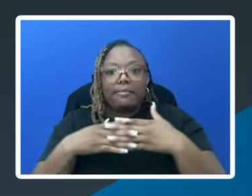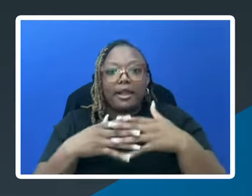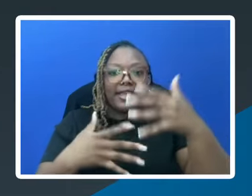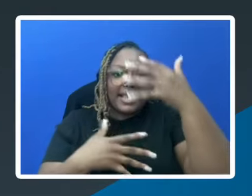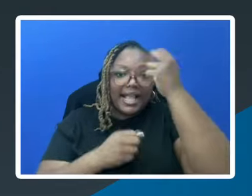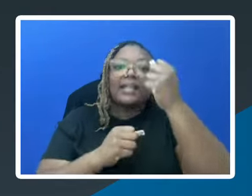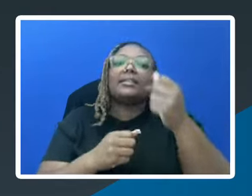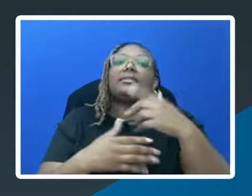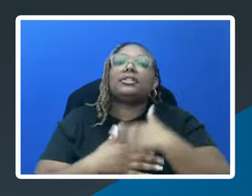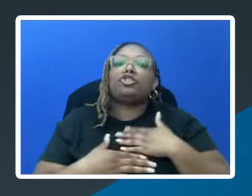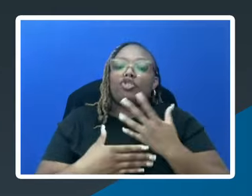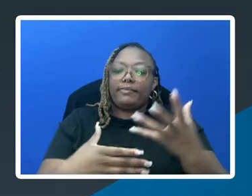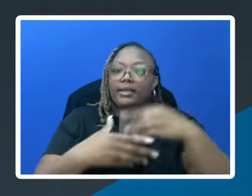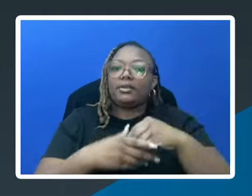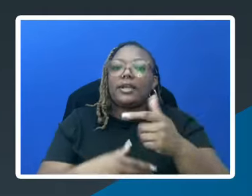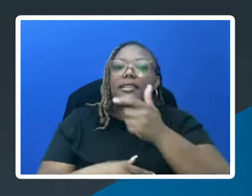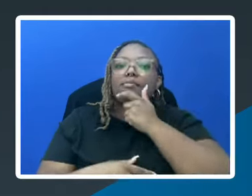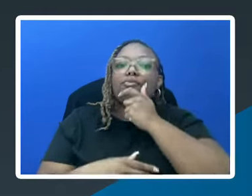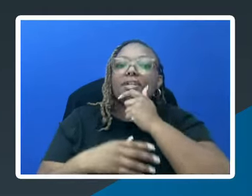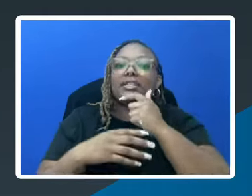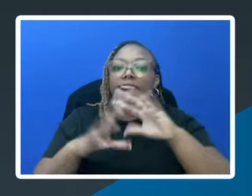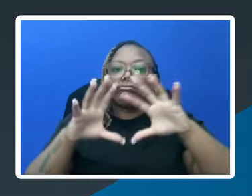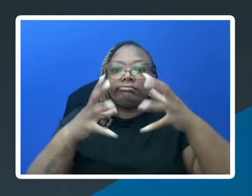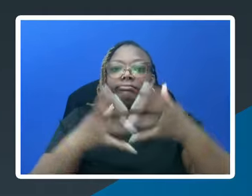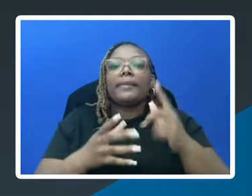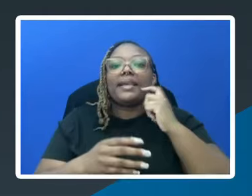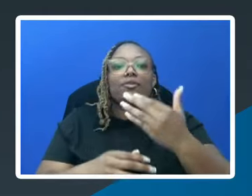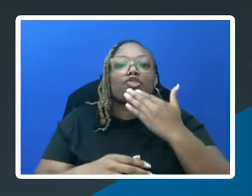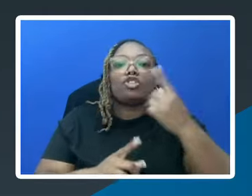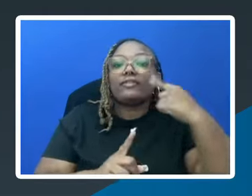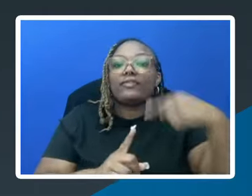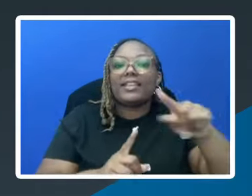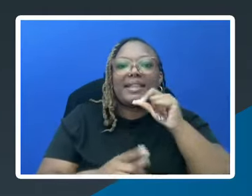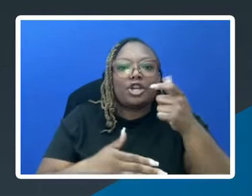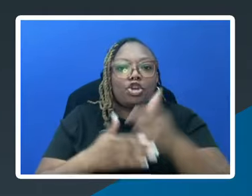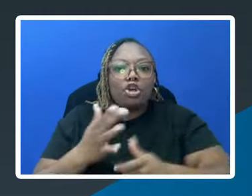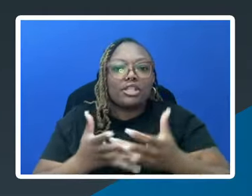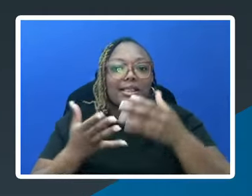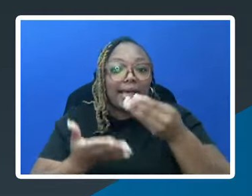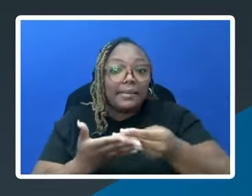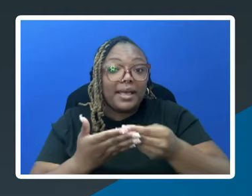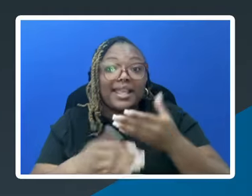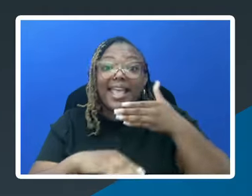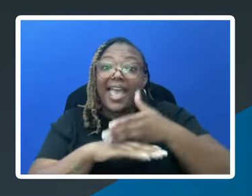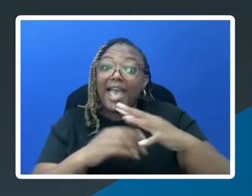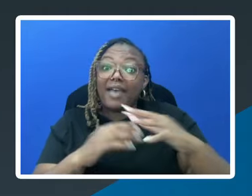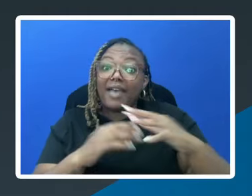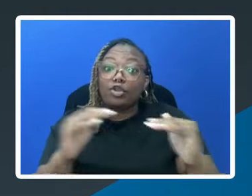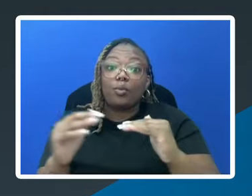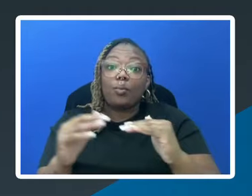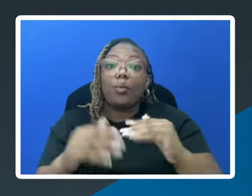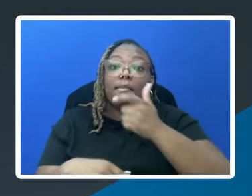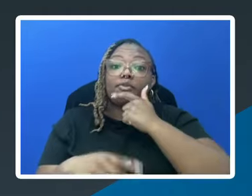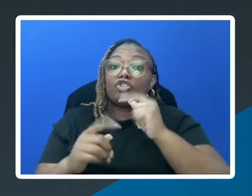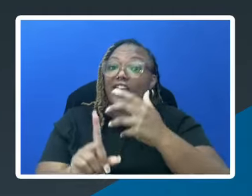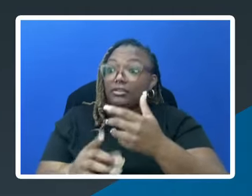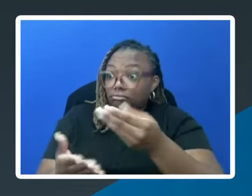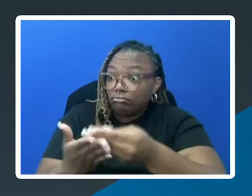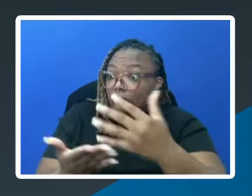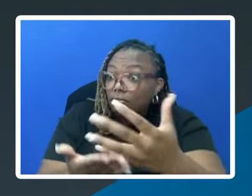Empire because it was good for them and didn't cost much. After the war, Britain tried to get money from the colonies by making them pay